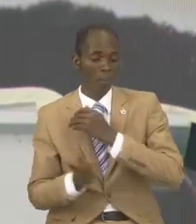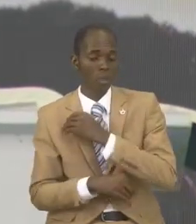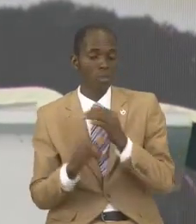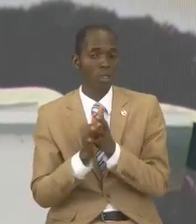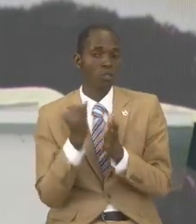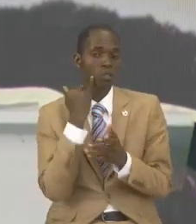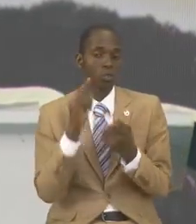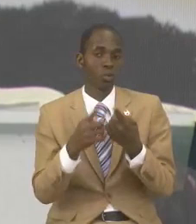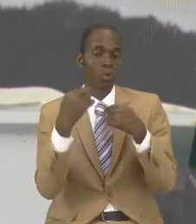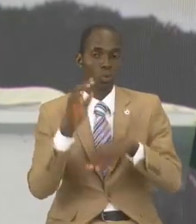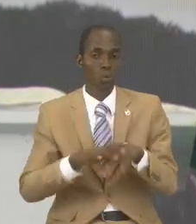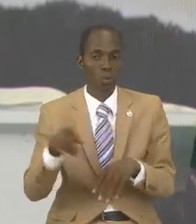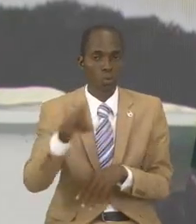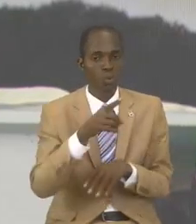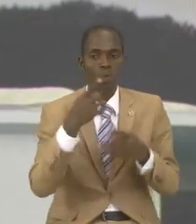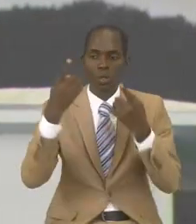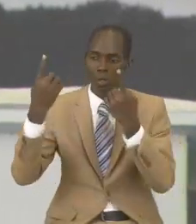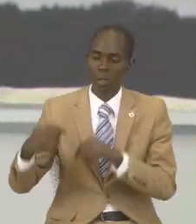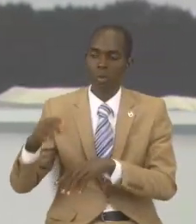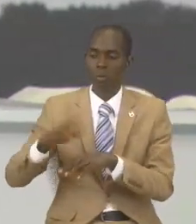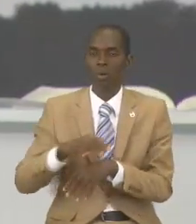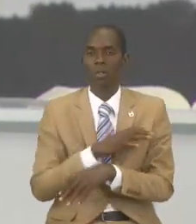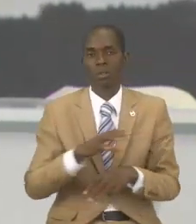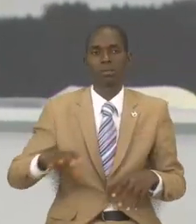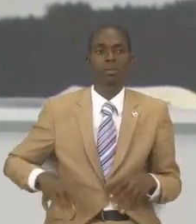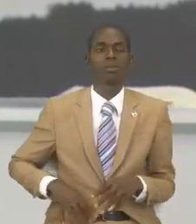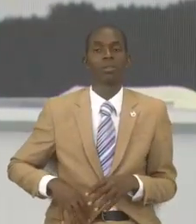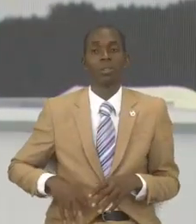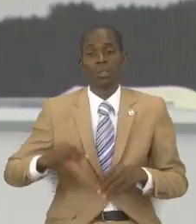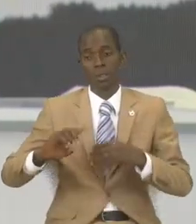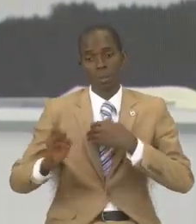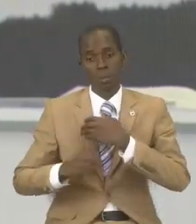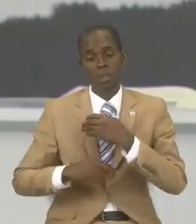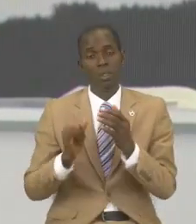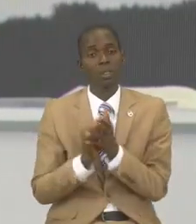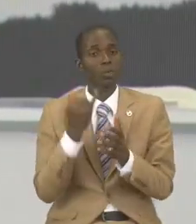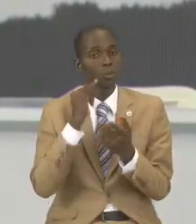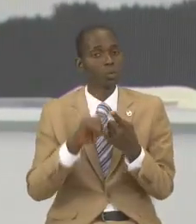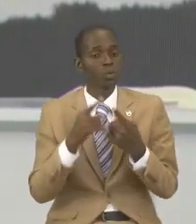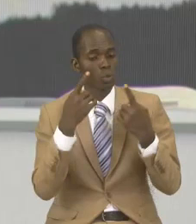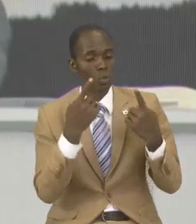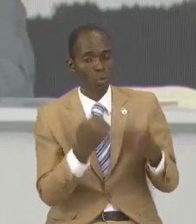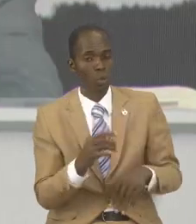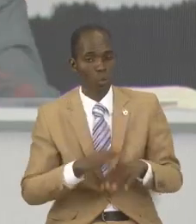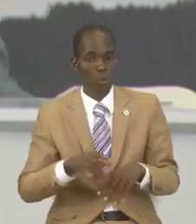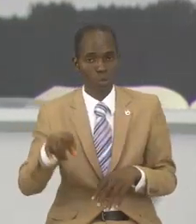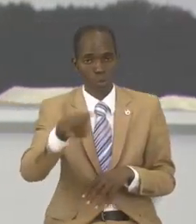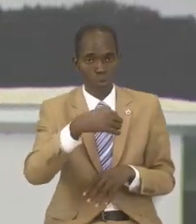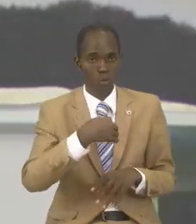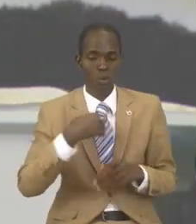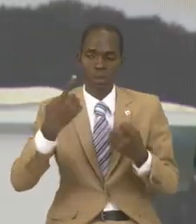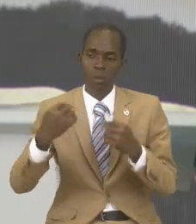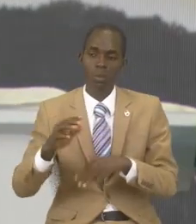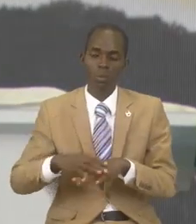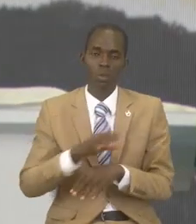him. And the striking that should come upon you came upon him. The